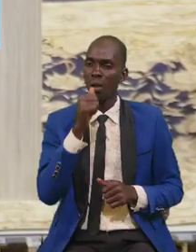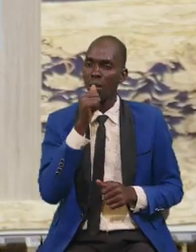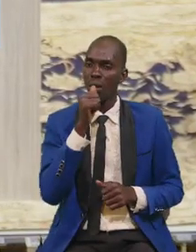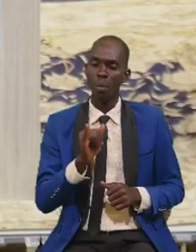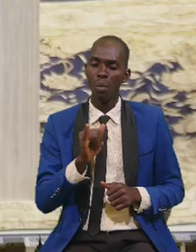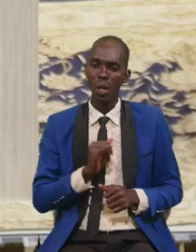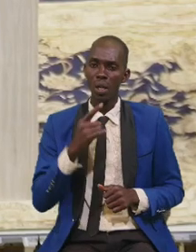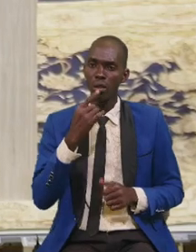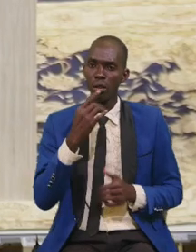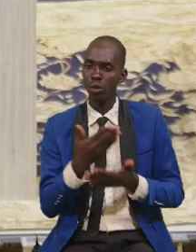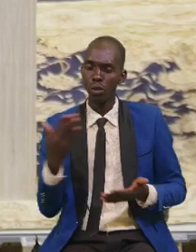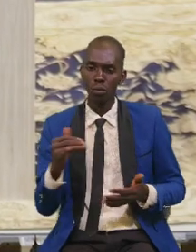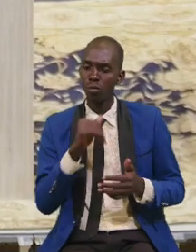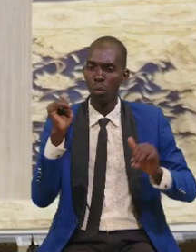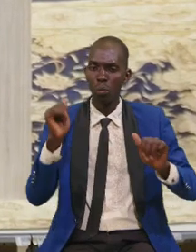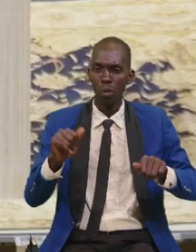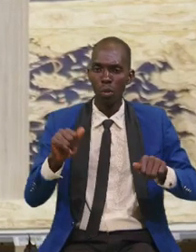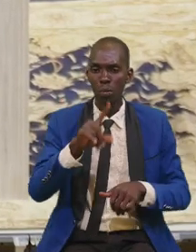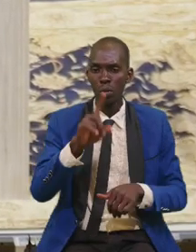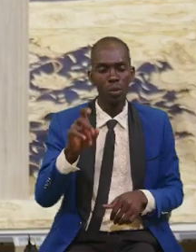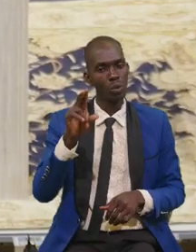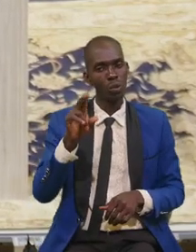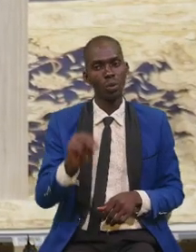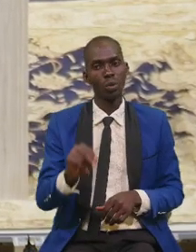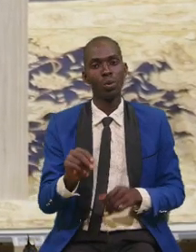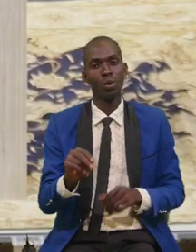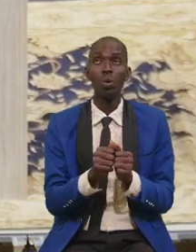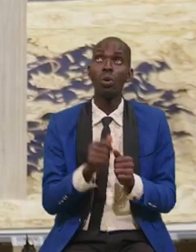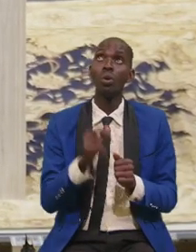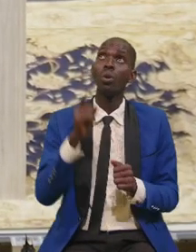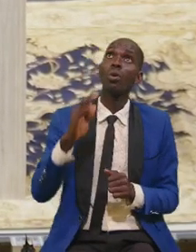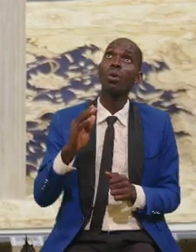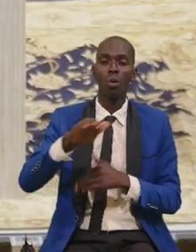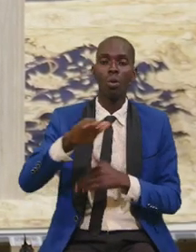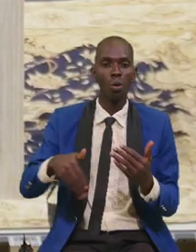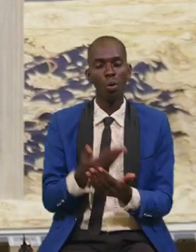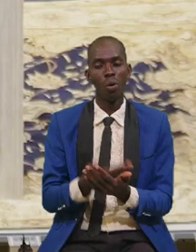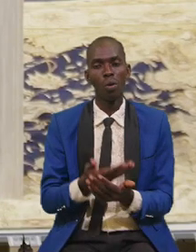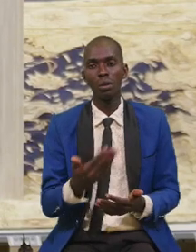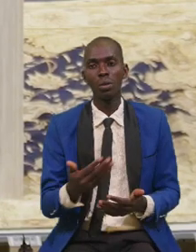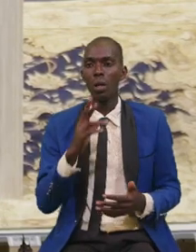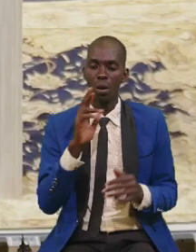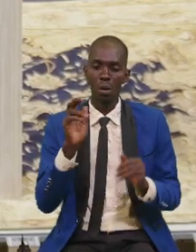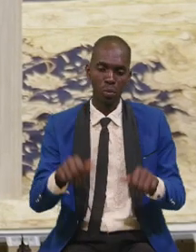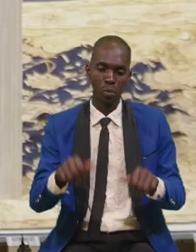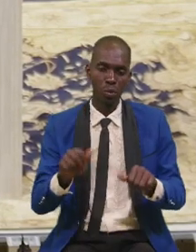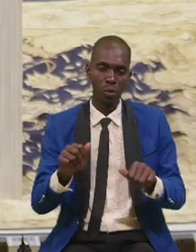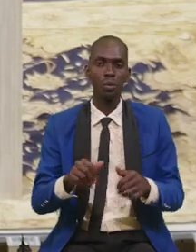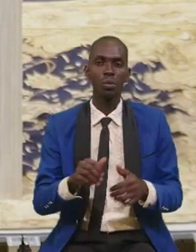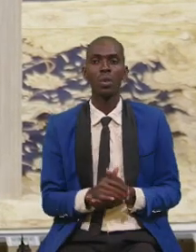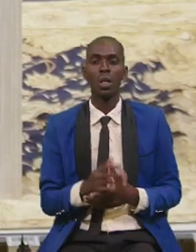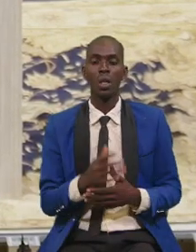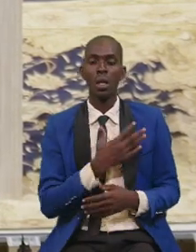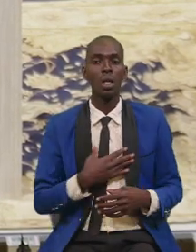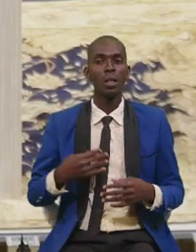impossible? With God, all things are possible. And now, who knows? I